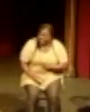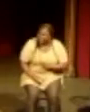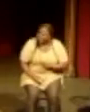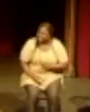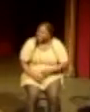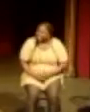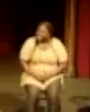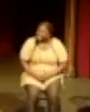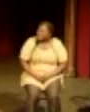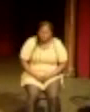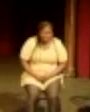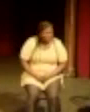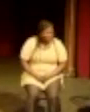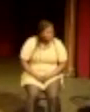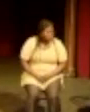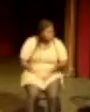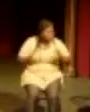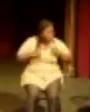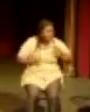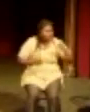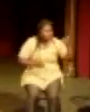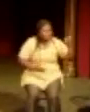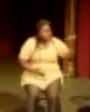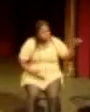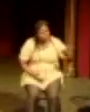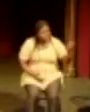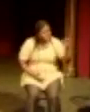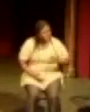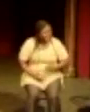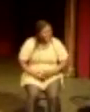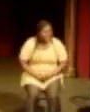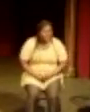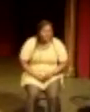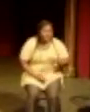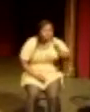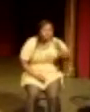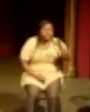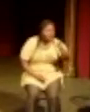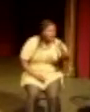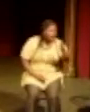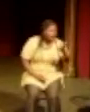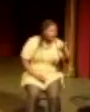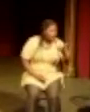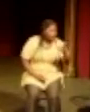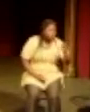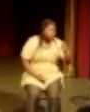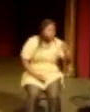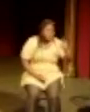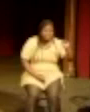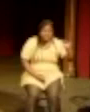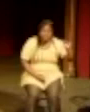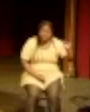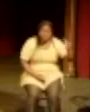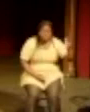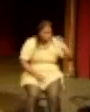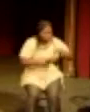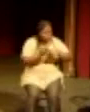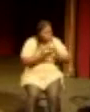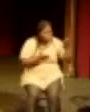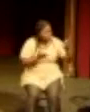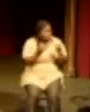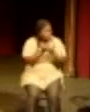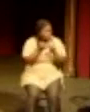brought him out of retirement. Michael Tackett, John Sorber, Teresa Bonner, they were there to support as